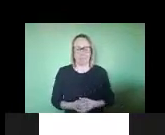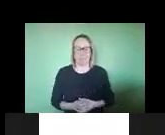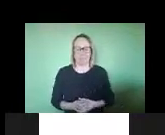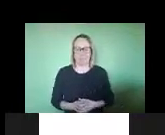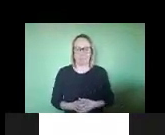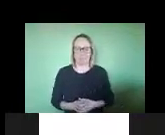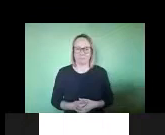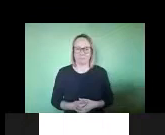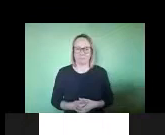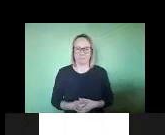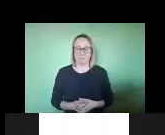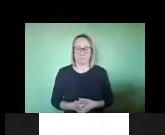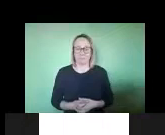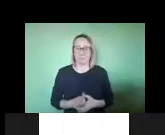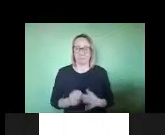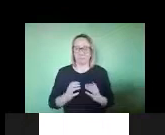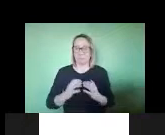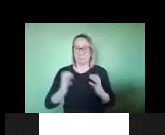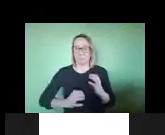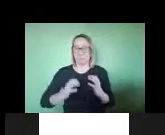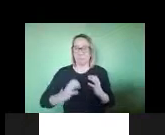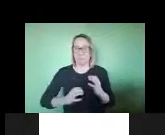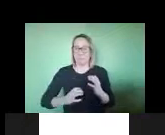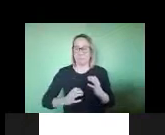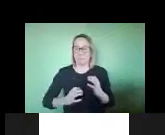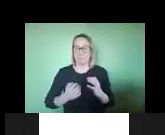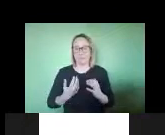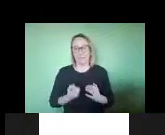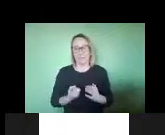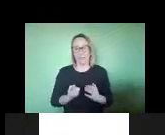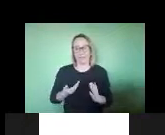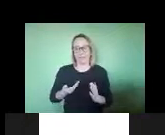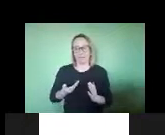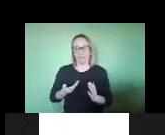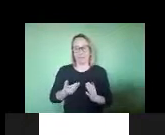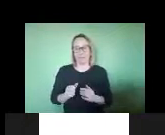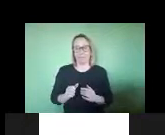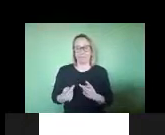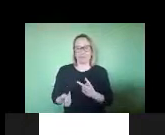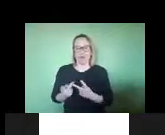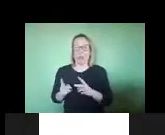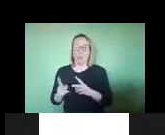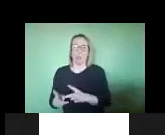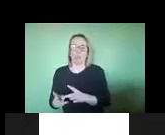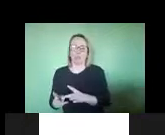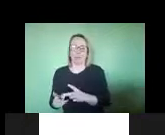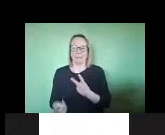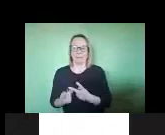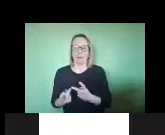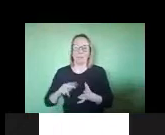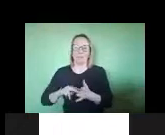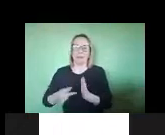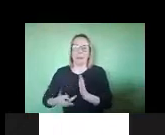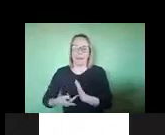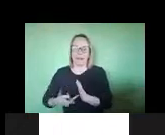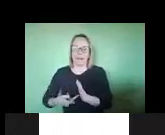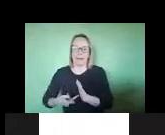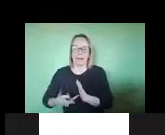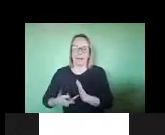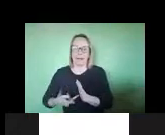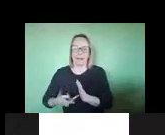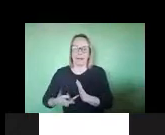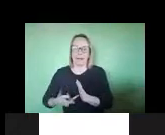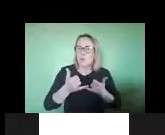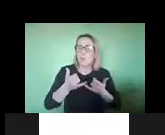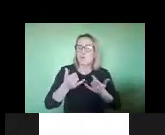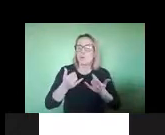if anything goes wrong, you've always got a contingency plan in place. So you have that, you know, we phone the members and let them know if we have